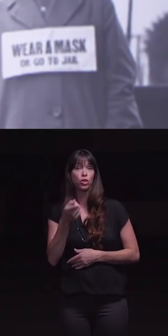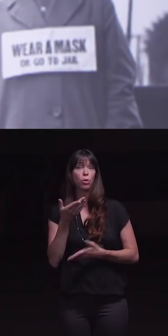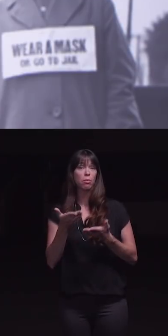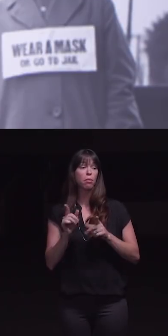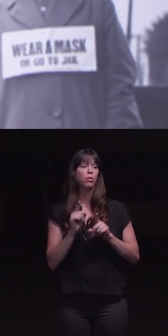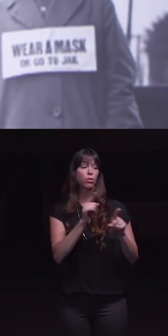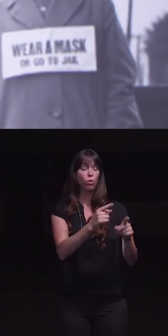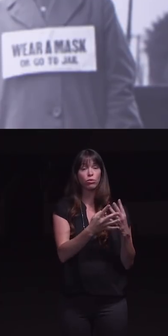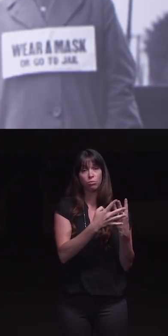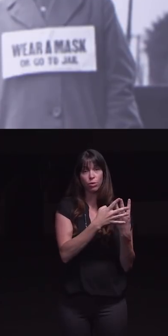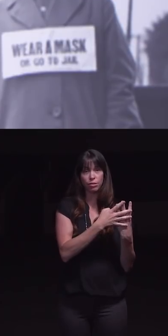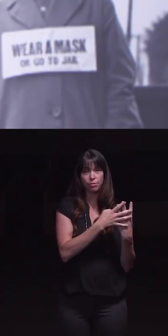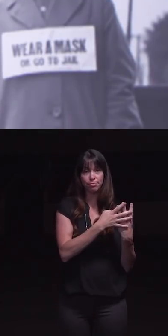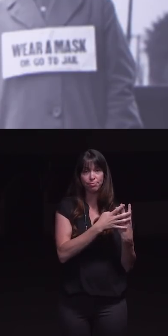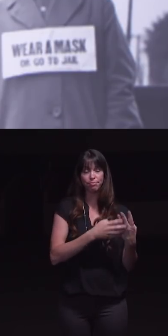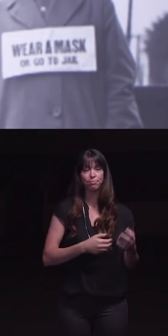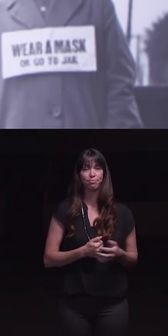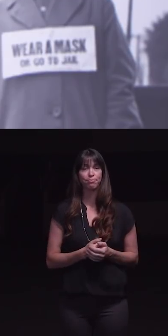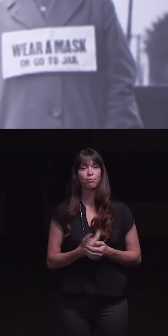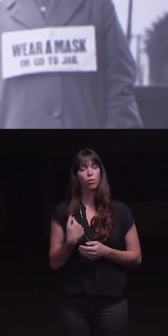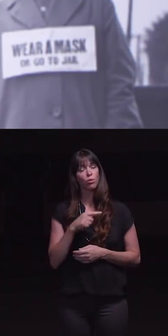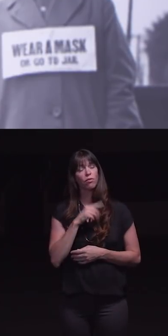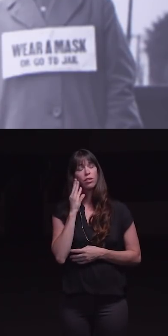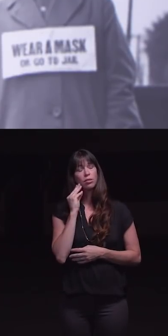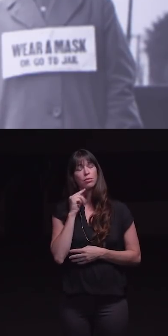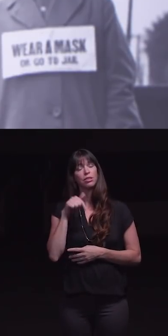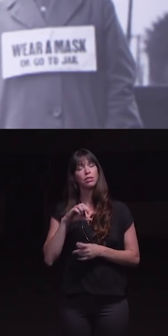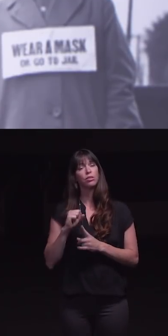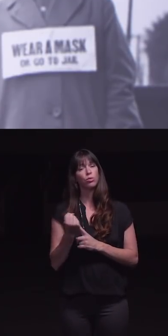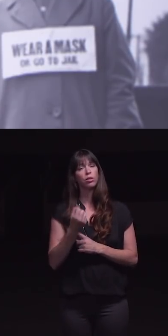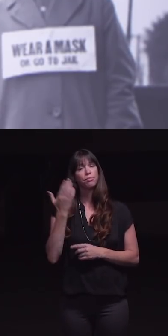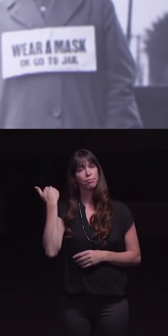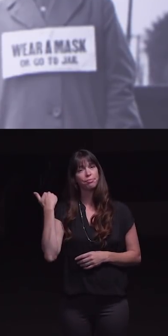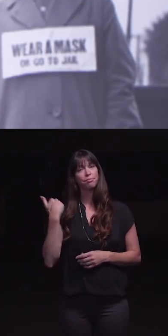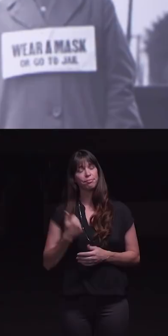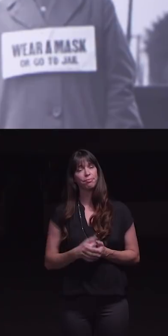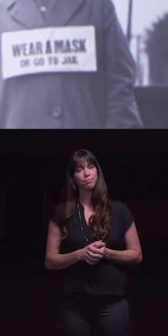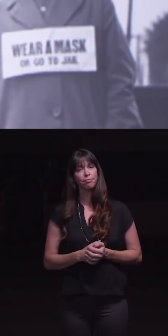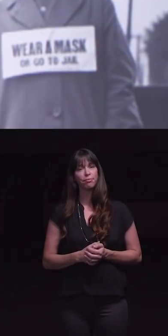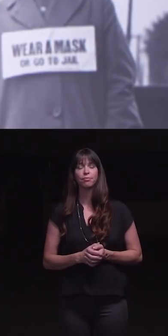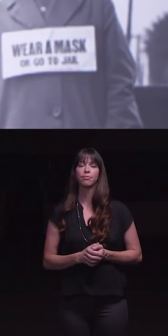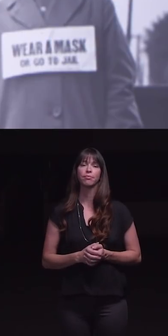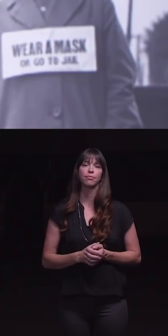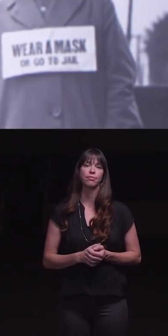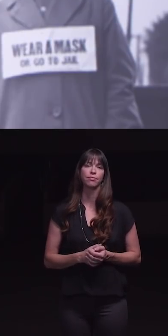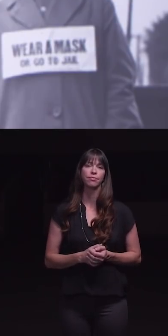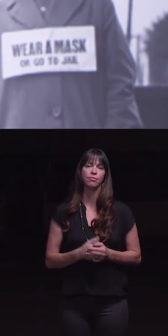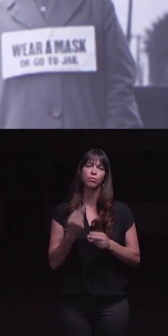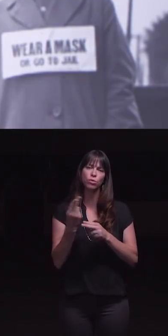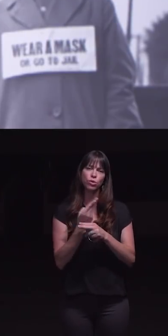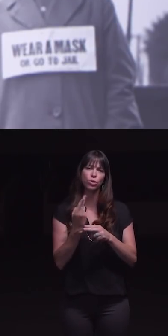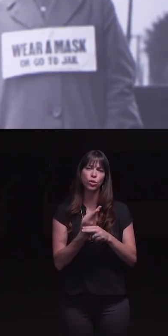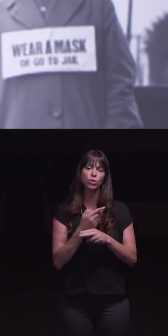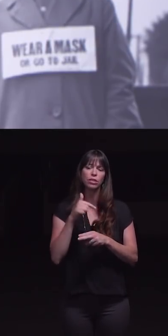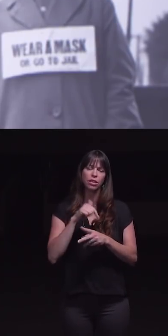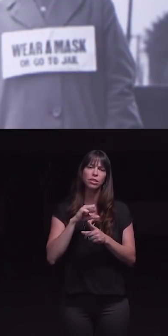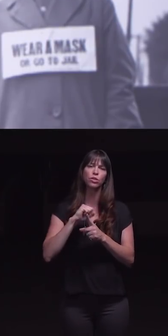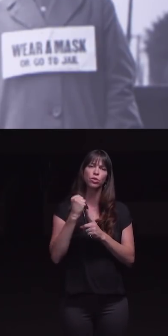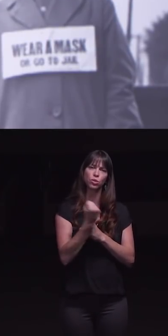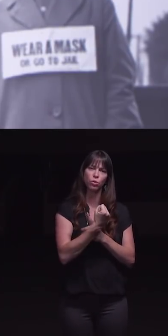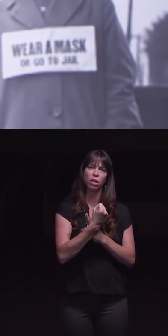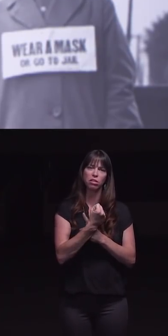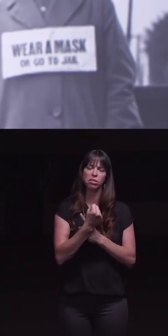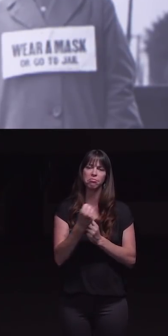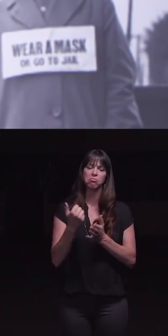to jail. We've been here before. And I want to use this situation as a parable for